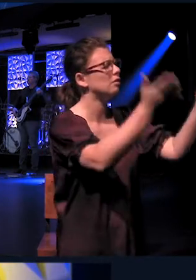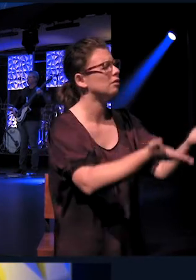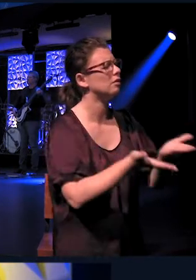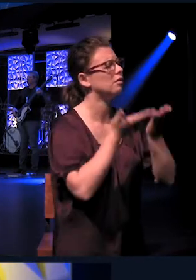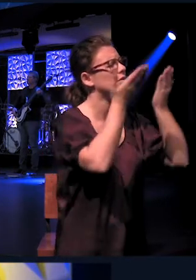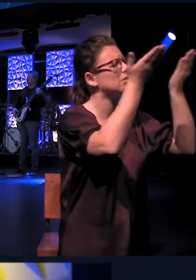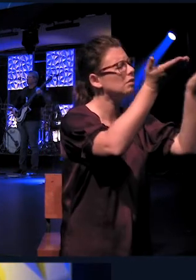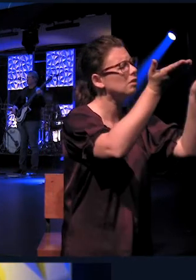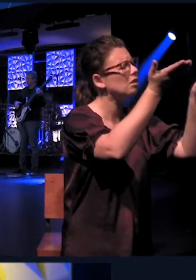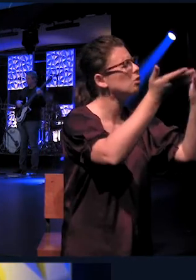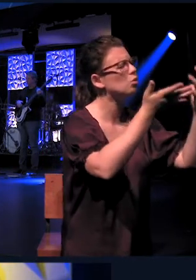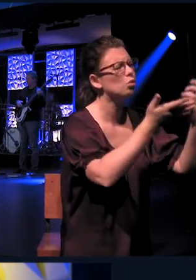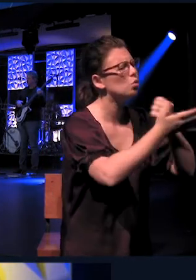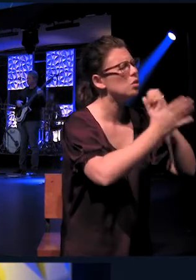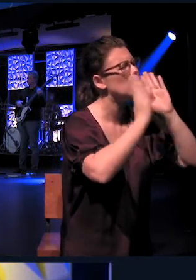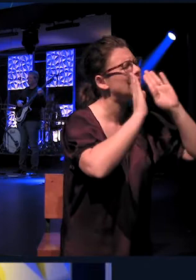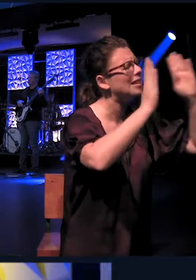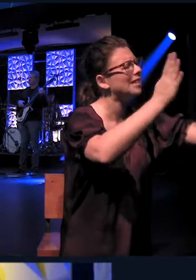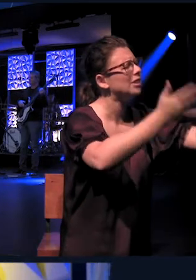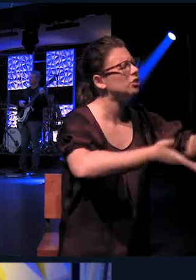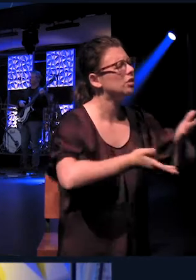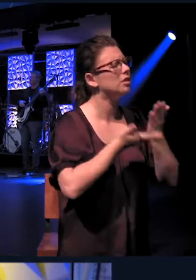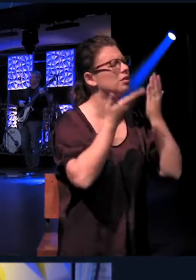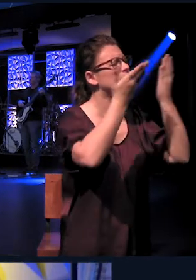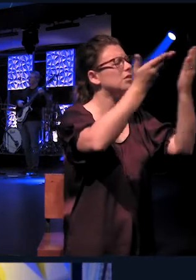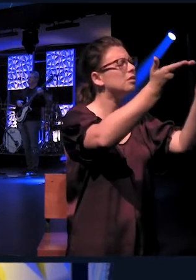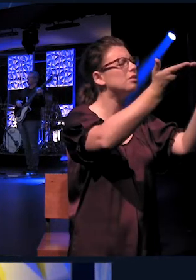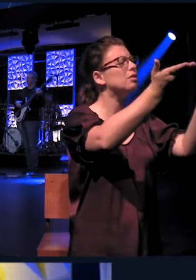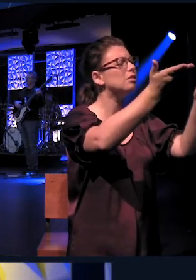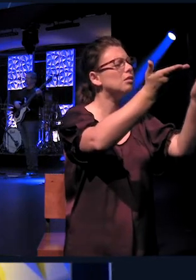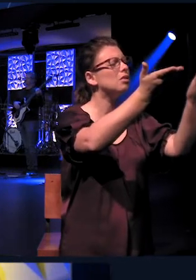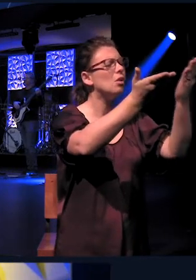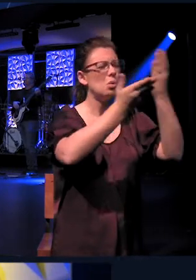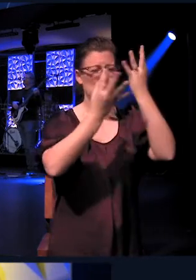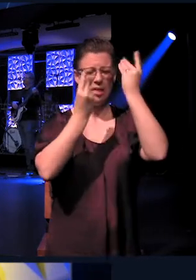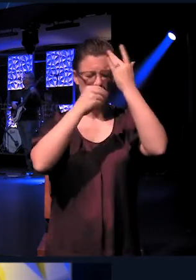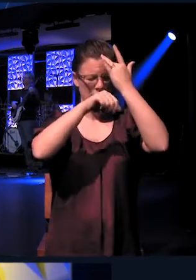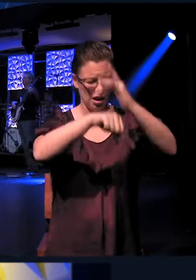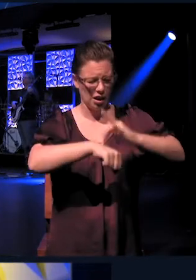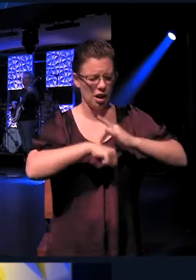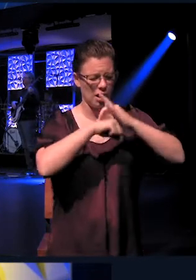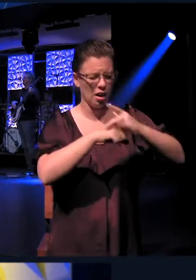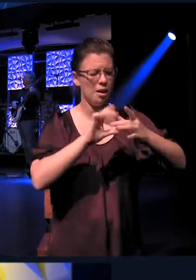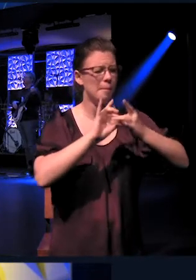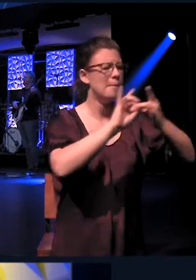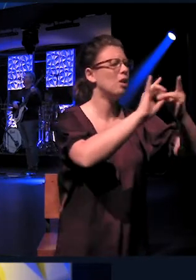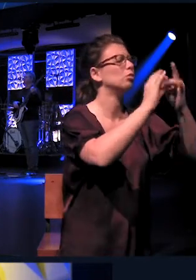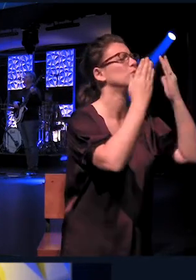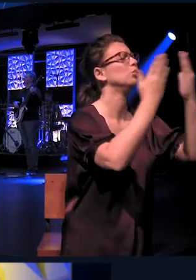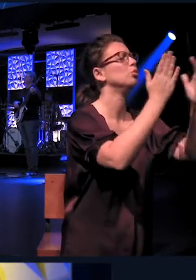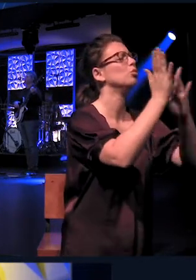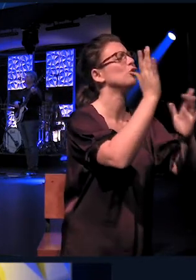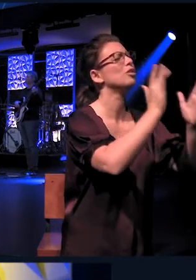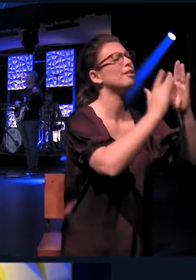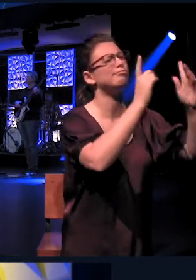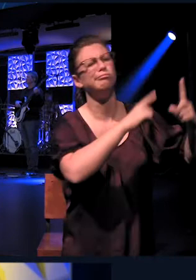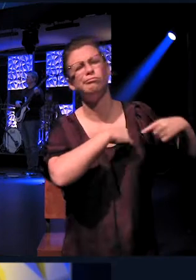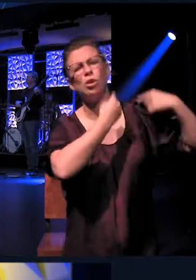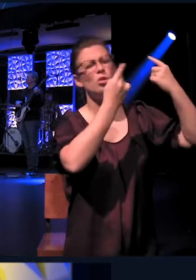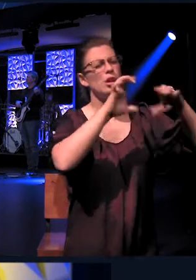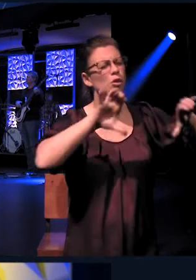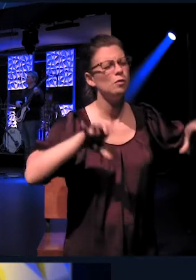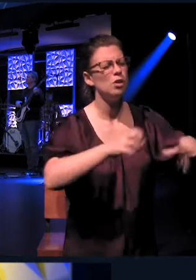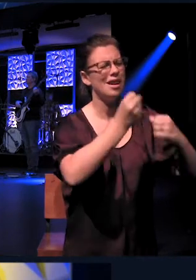You deserve our attention. We think about you, Jesus. We think about what you've done for us.